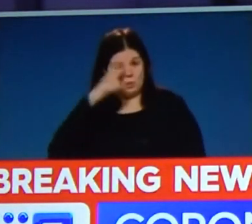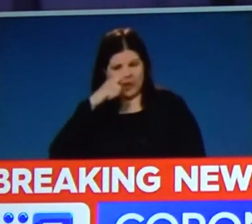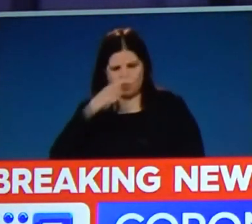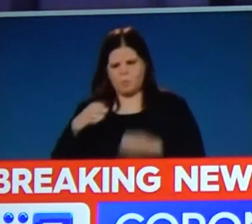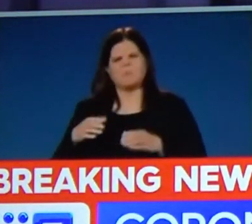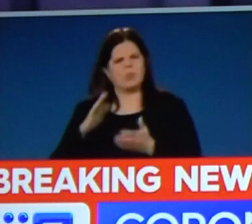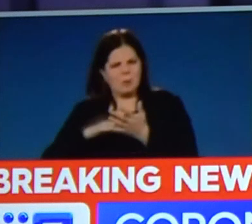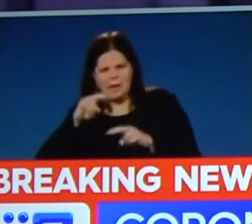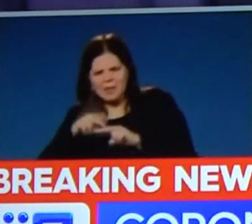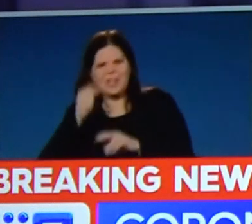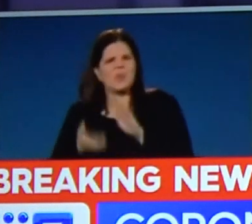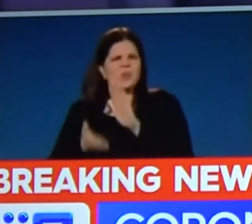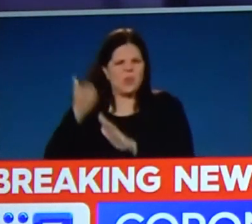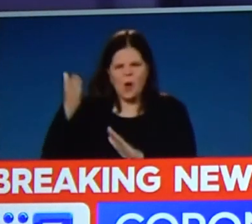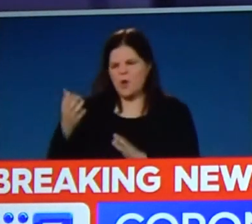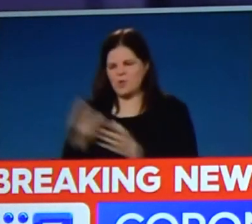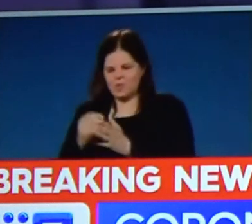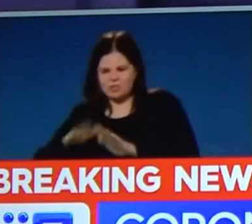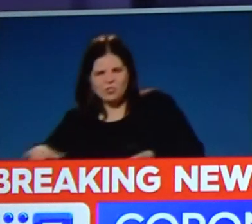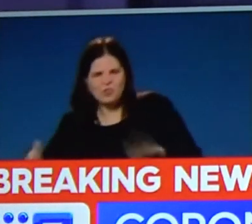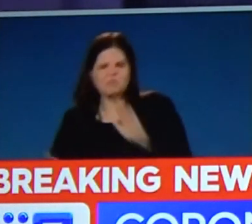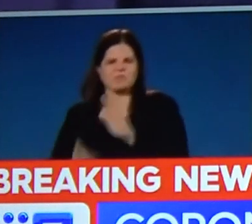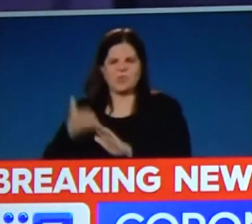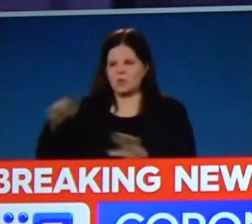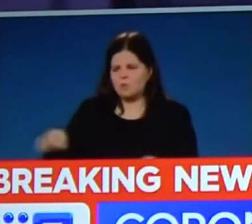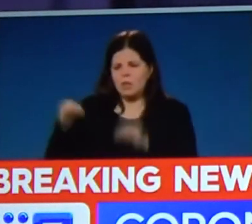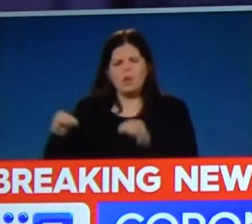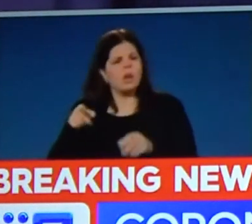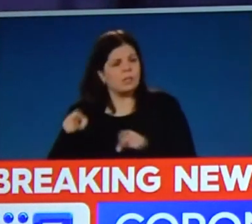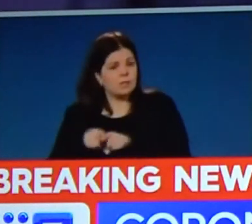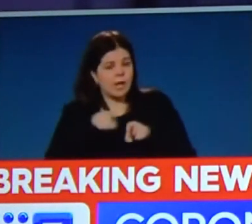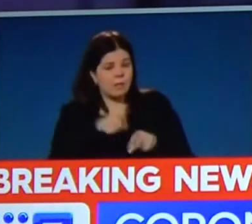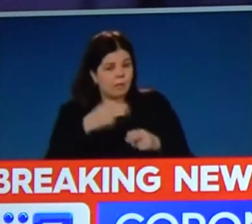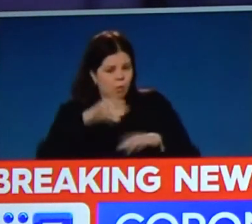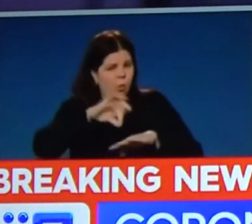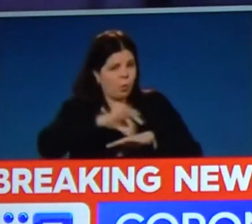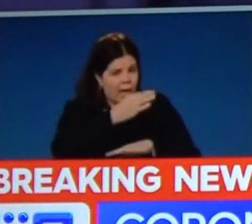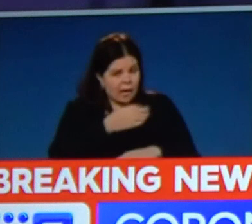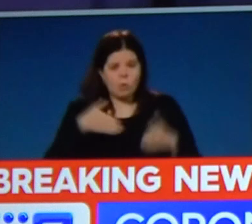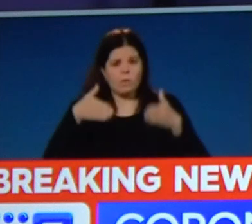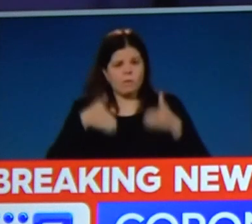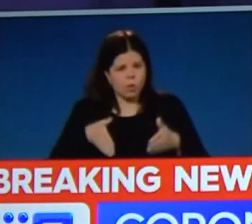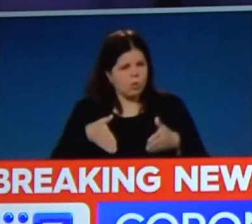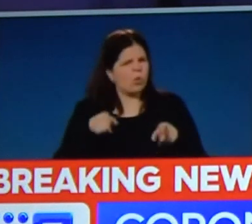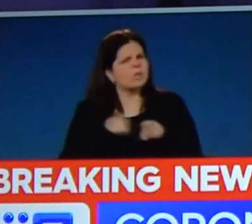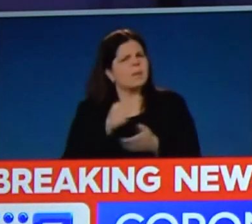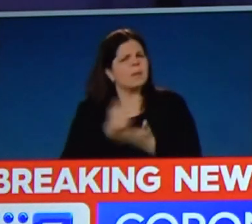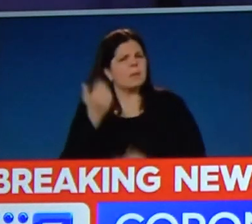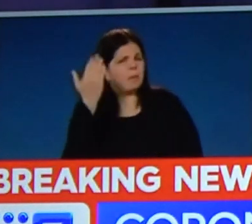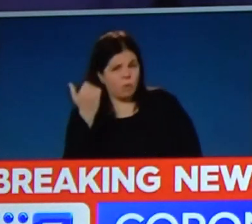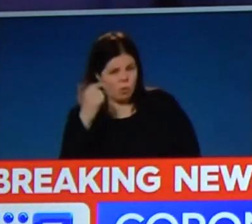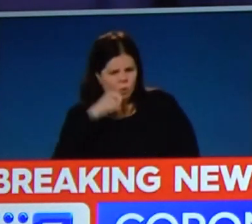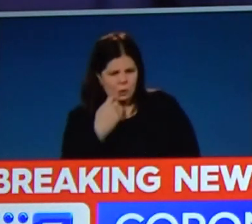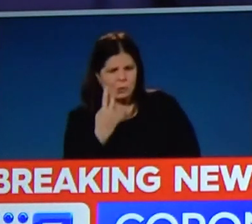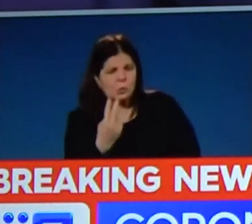the two-person rule now apply to weddings or funerals, or do the old numbers apply? Sure. And